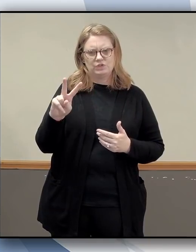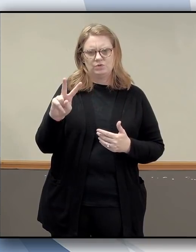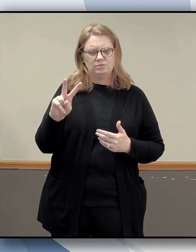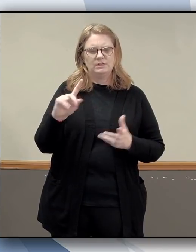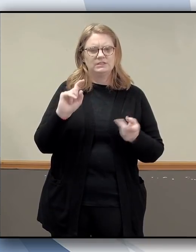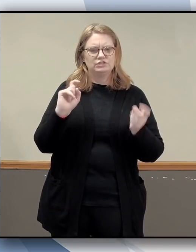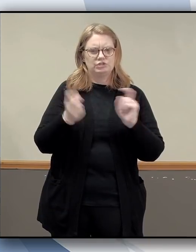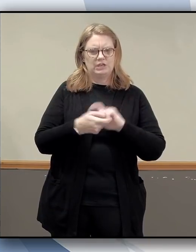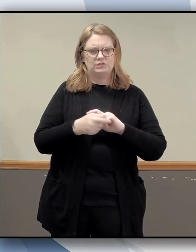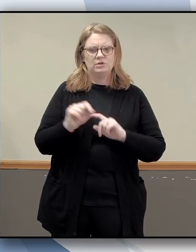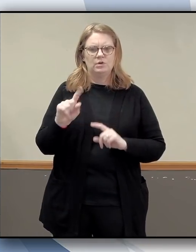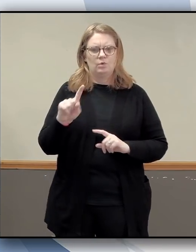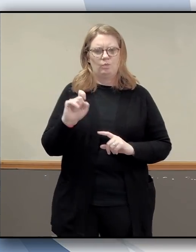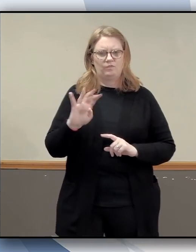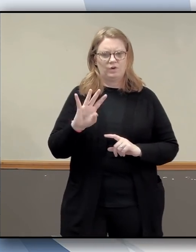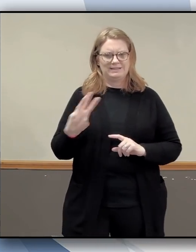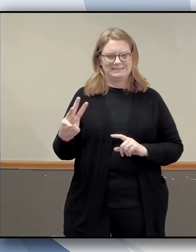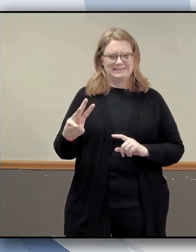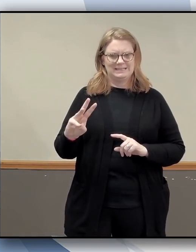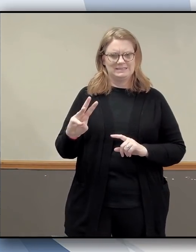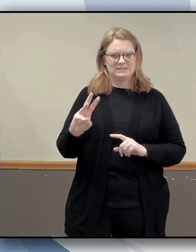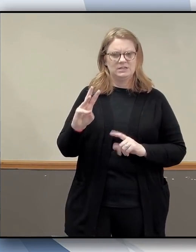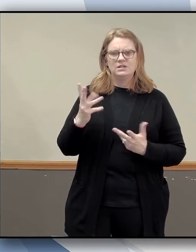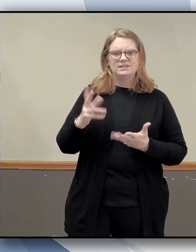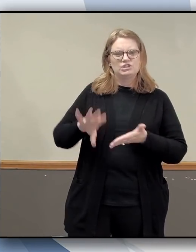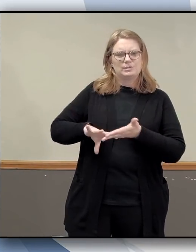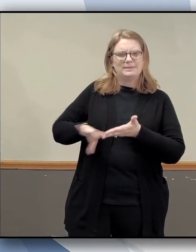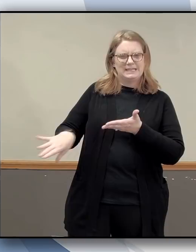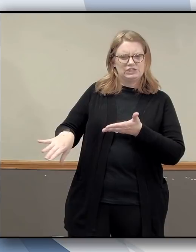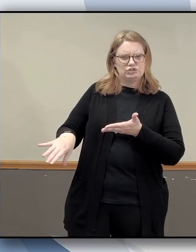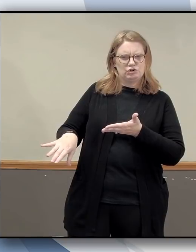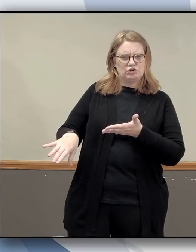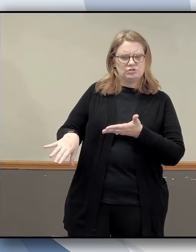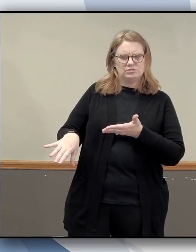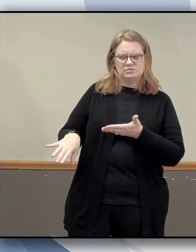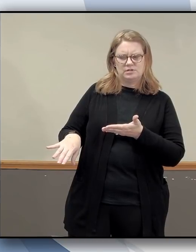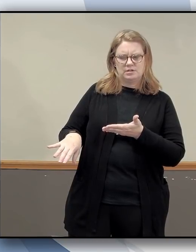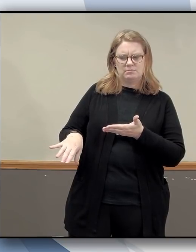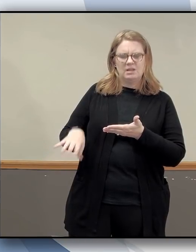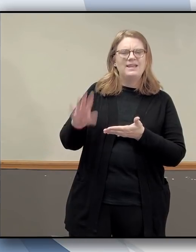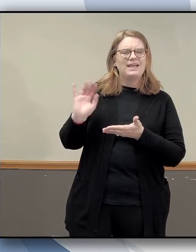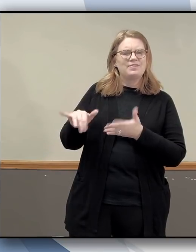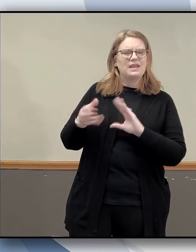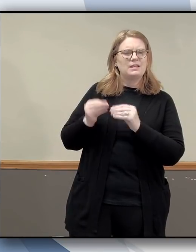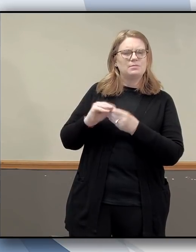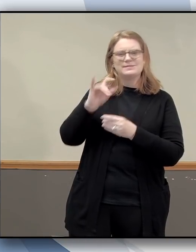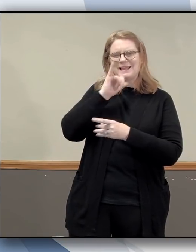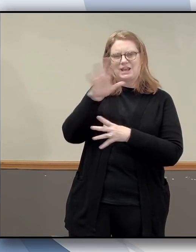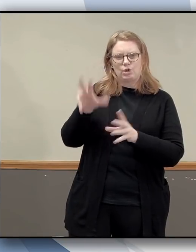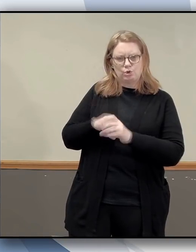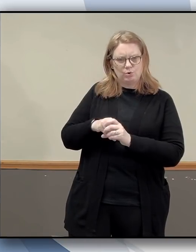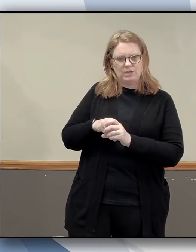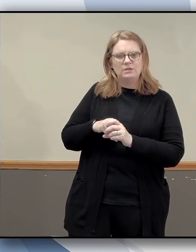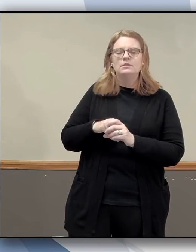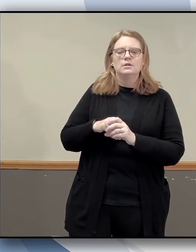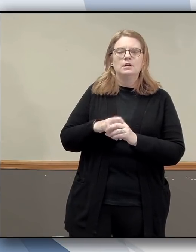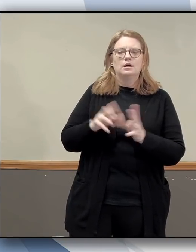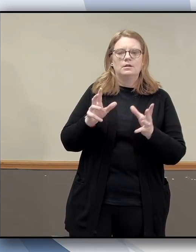restated down to 146 because there were some discharges that were not included in the earlier report. But we